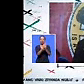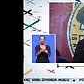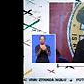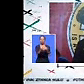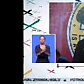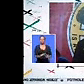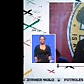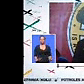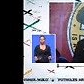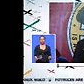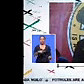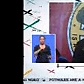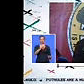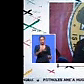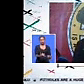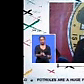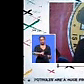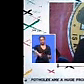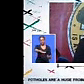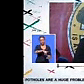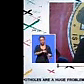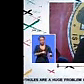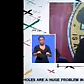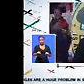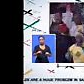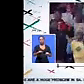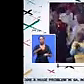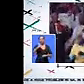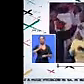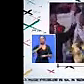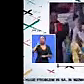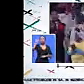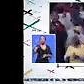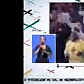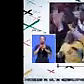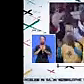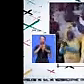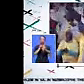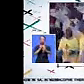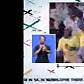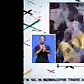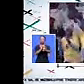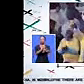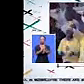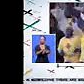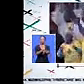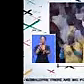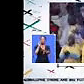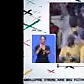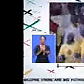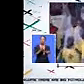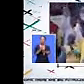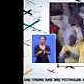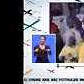the expropriation of city funds for a Kasato rally. Opposition parties are fixing their sights on the